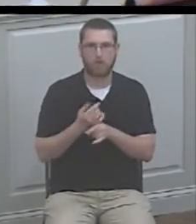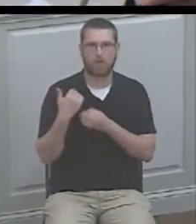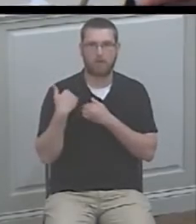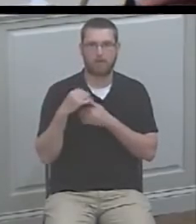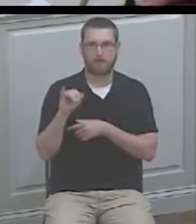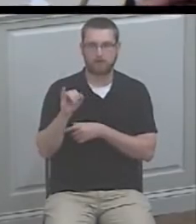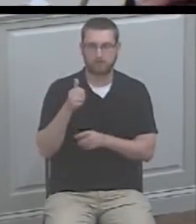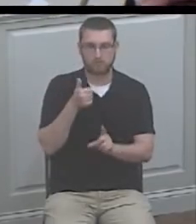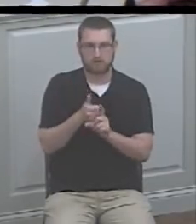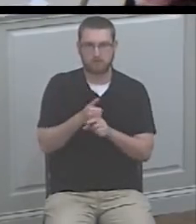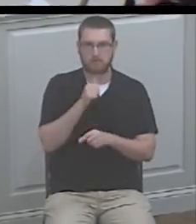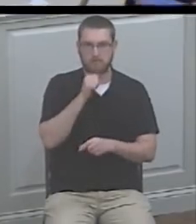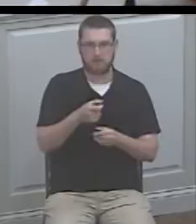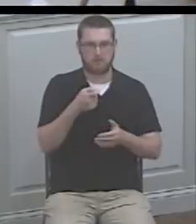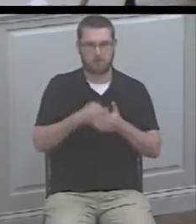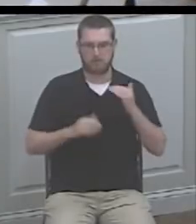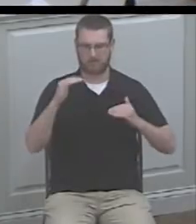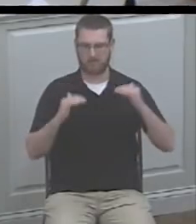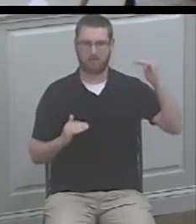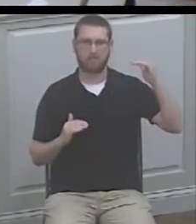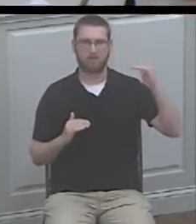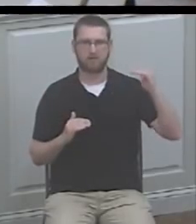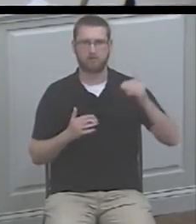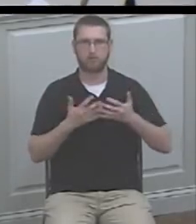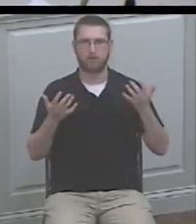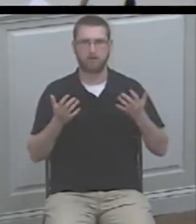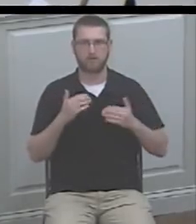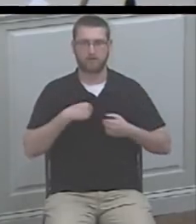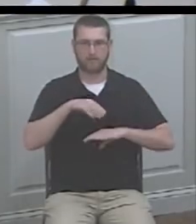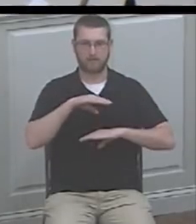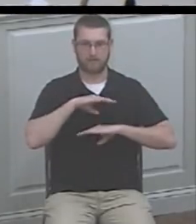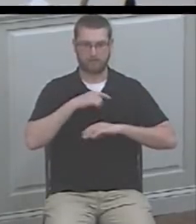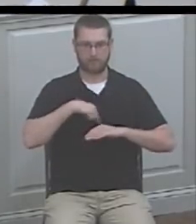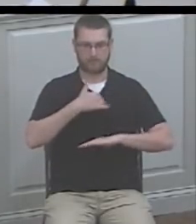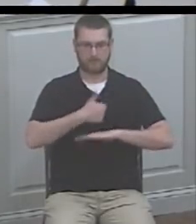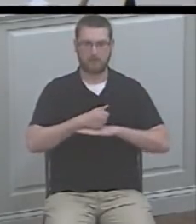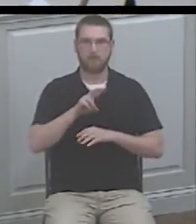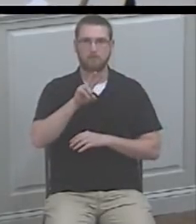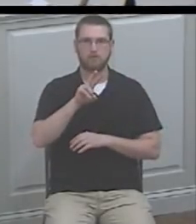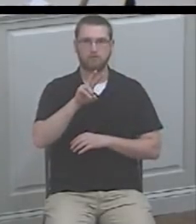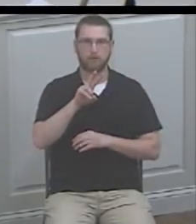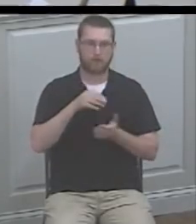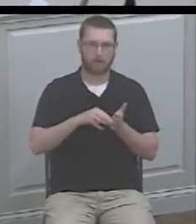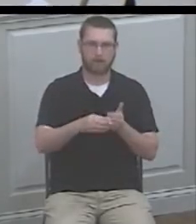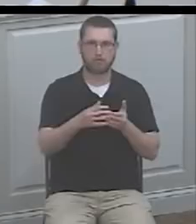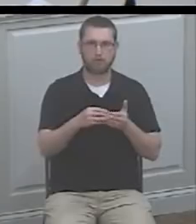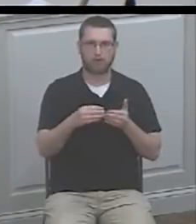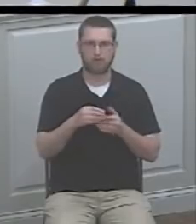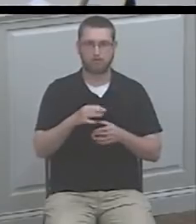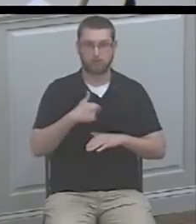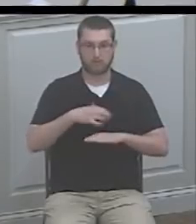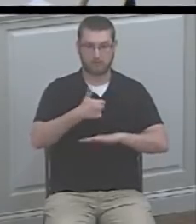insurance was not cost prohibitive, but the limits that we set were $2 million, and to get that extra million was actually